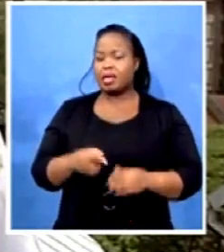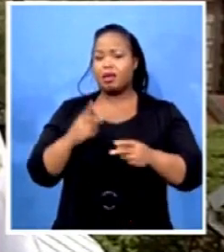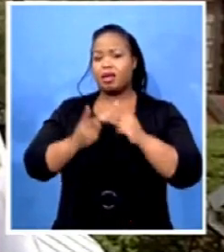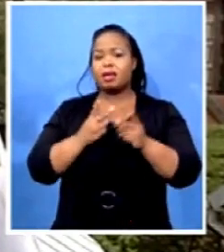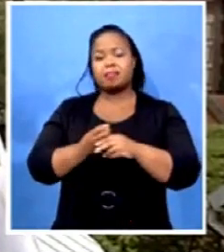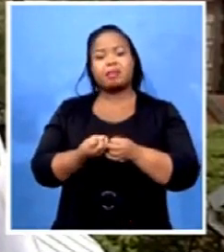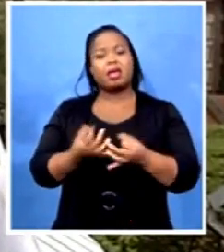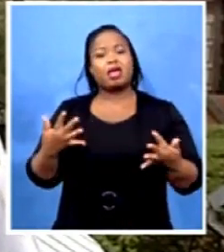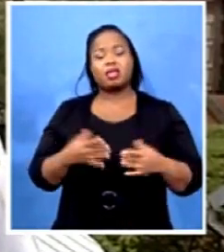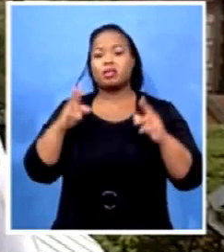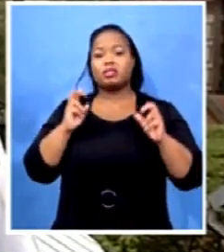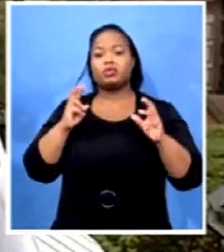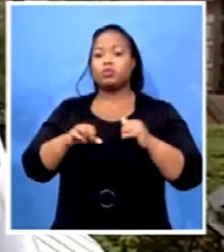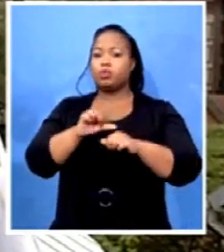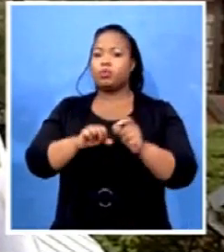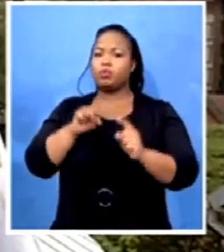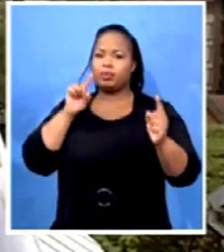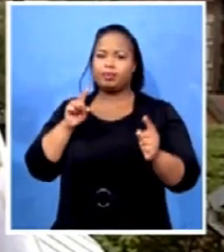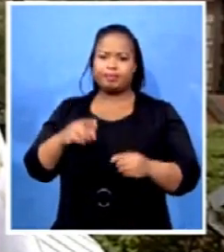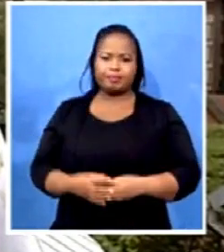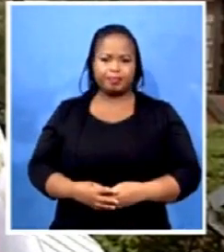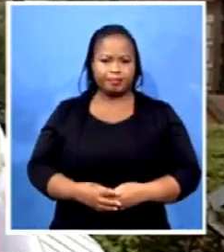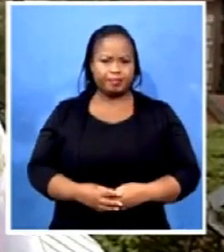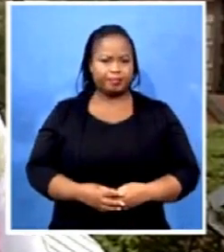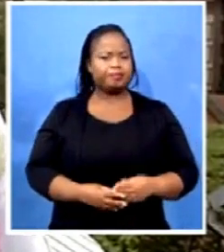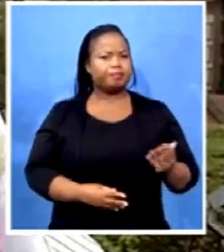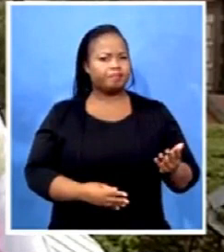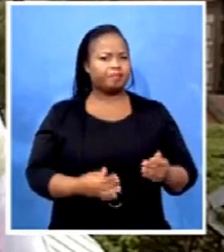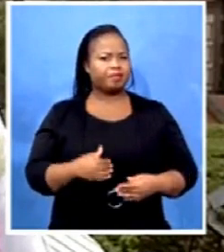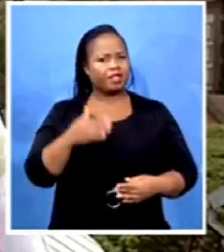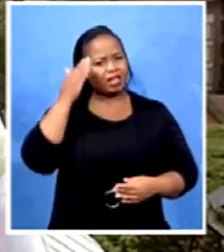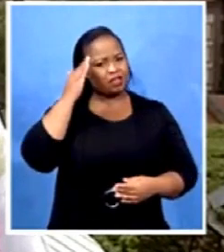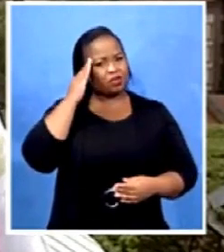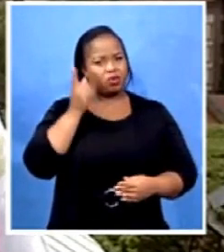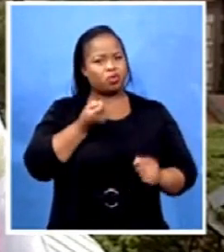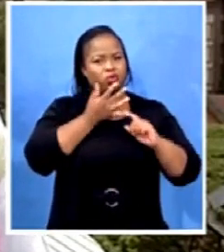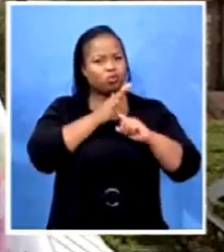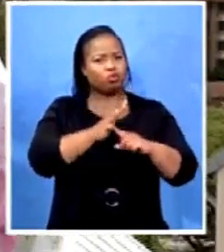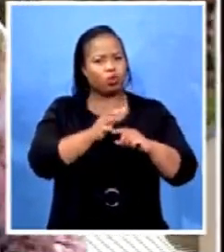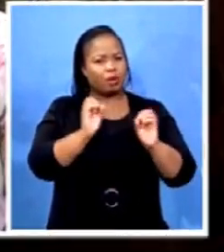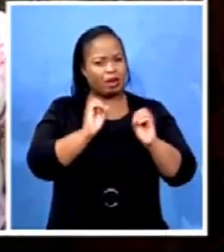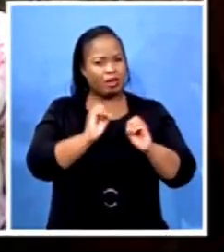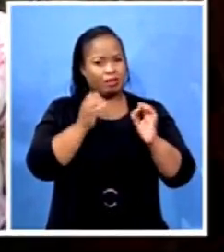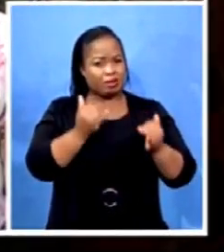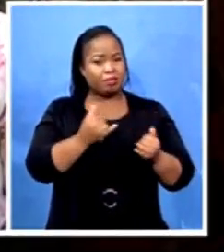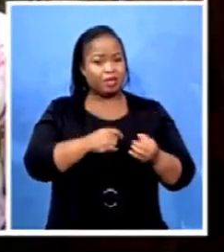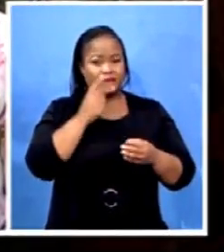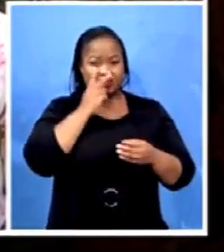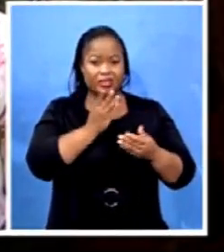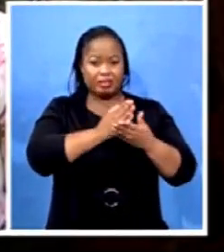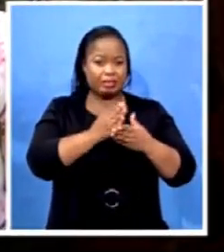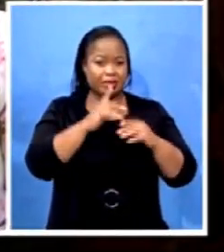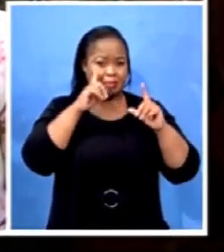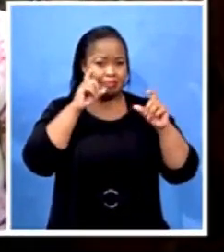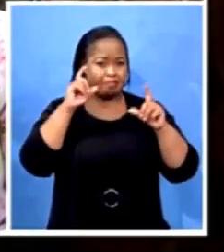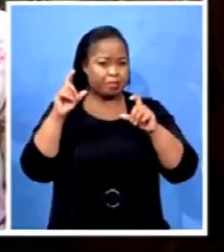distancing. Sarah, I know we're not showing any footage now, but I've seen some of it. Very scary. One